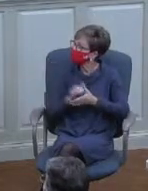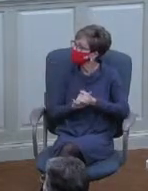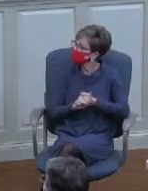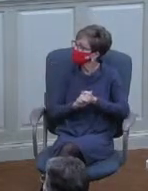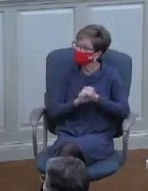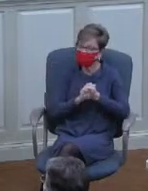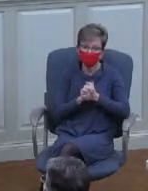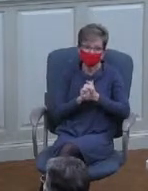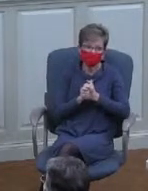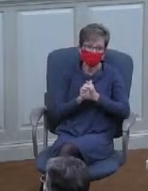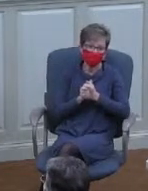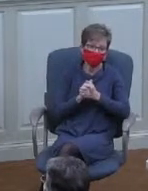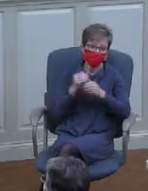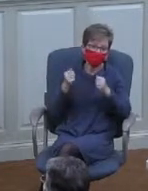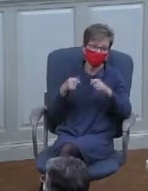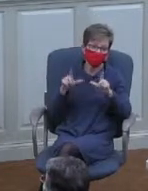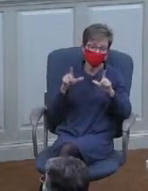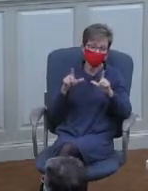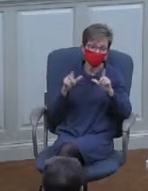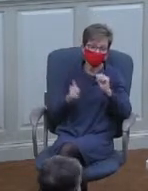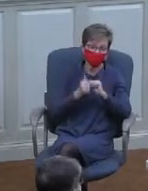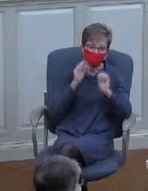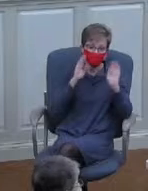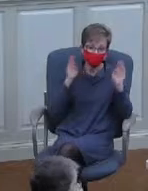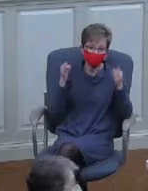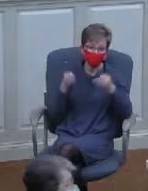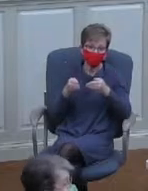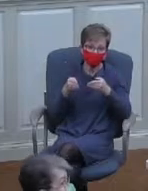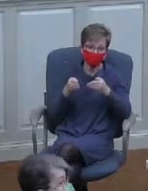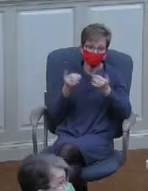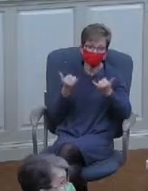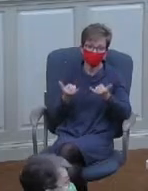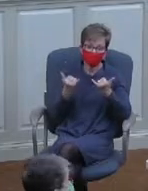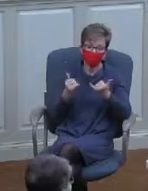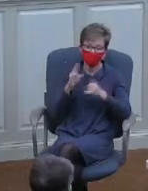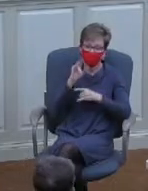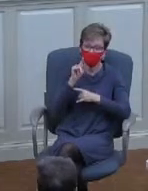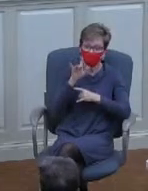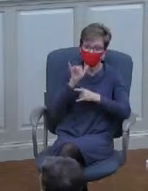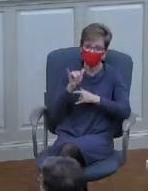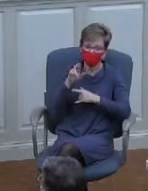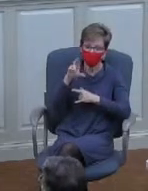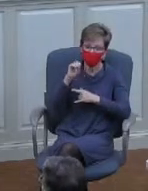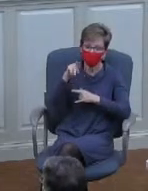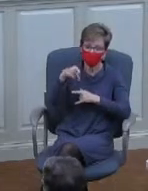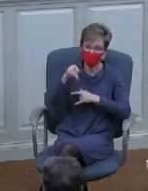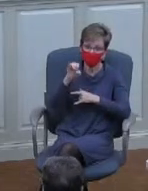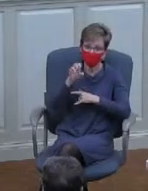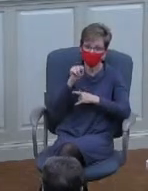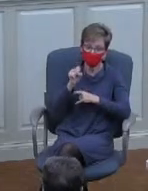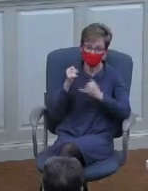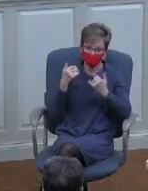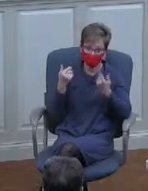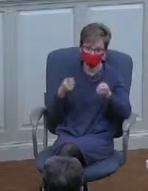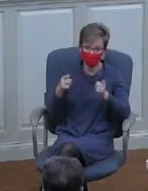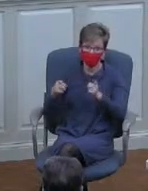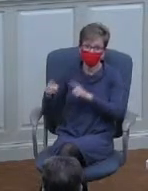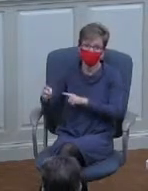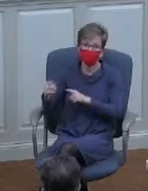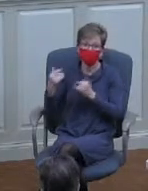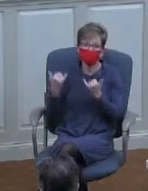to focus on some of the current utility projects that we have ongoing that are under construction, some